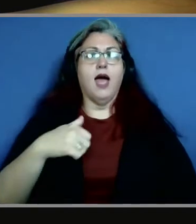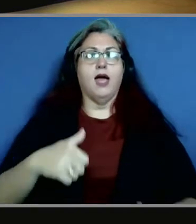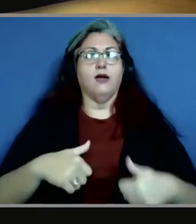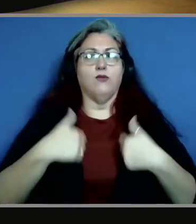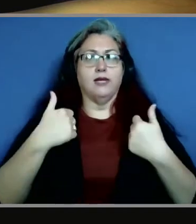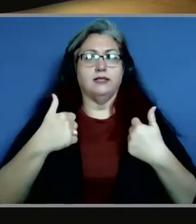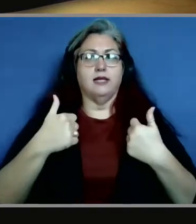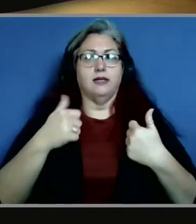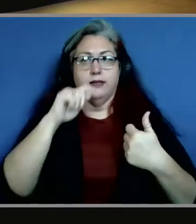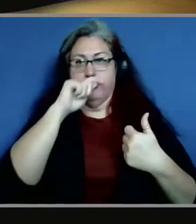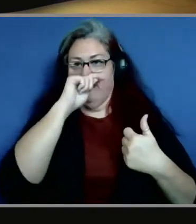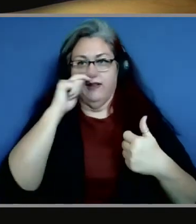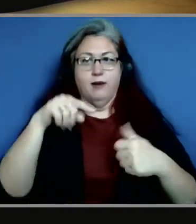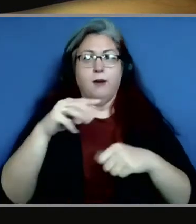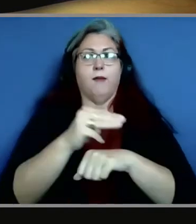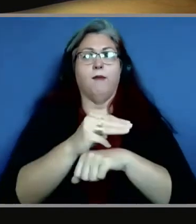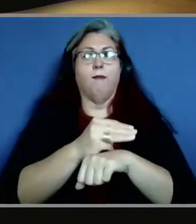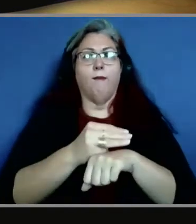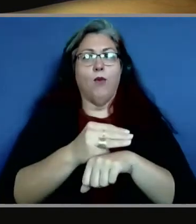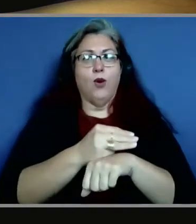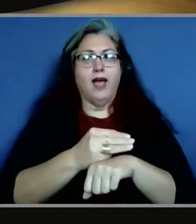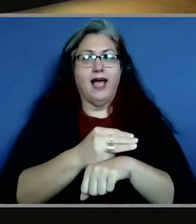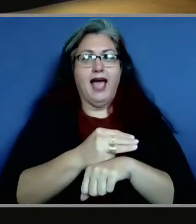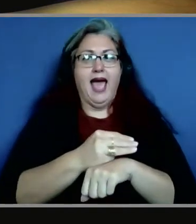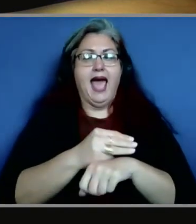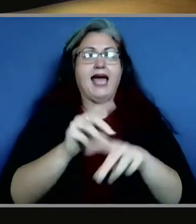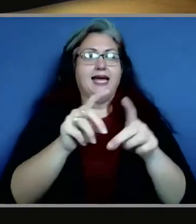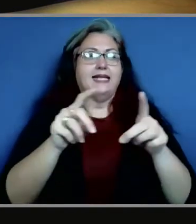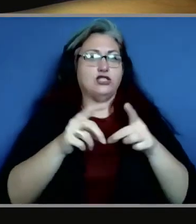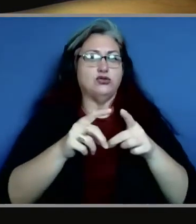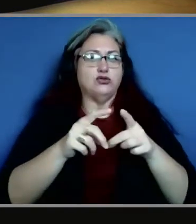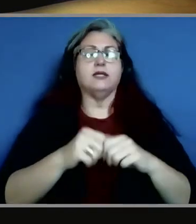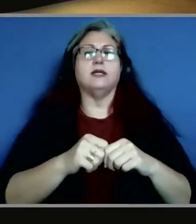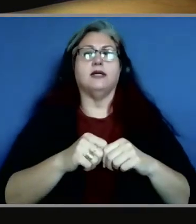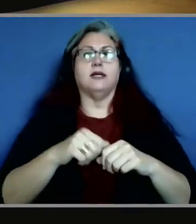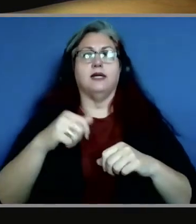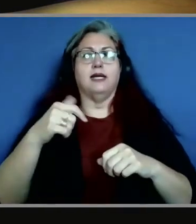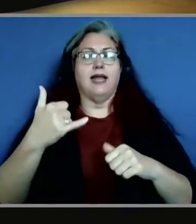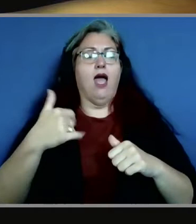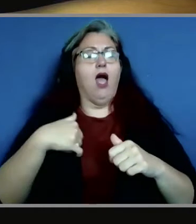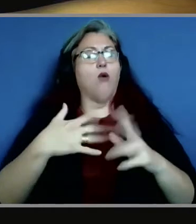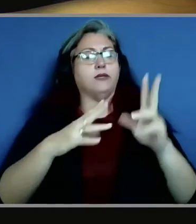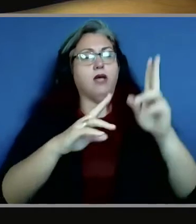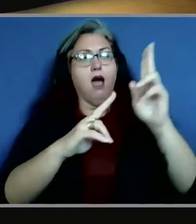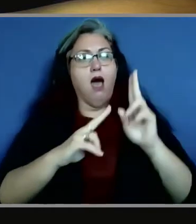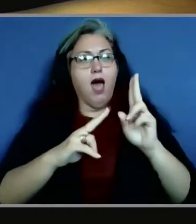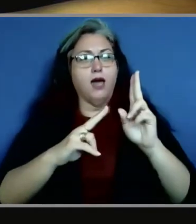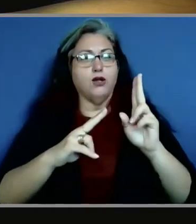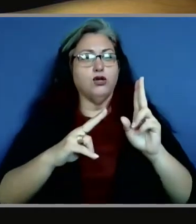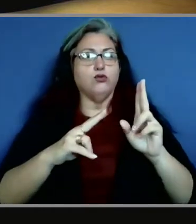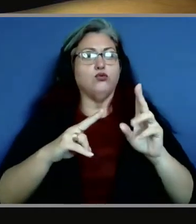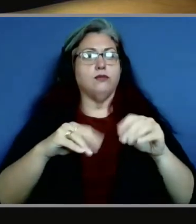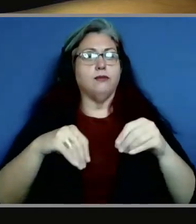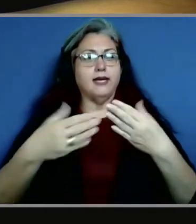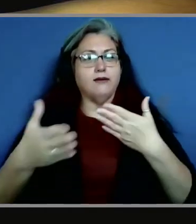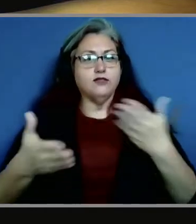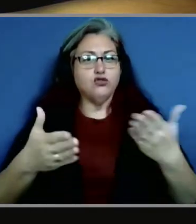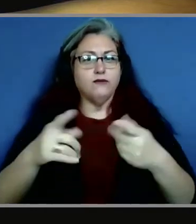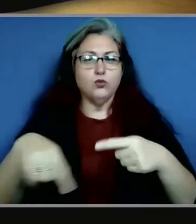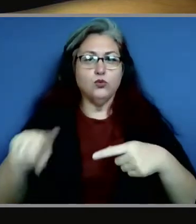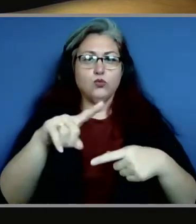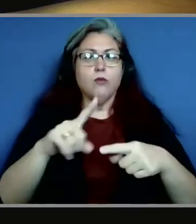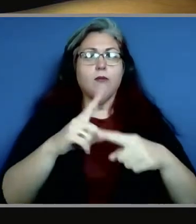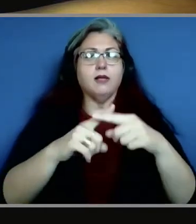residency, Molokai Residency District. It's been an honor to serve everyone and advocate